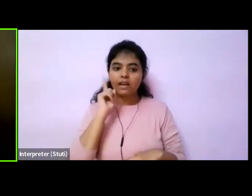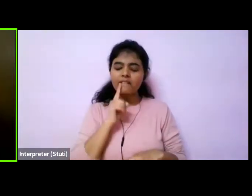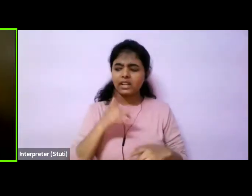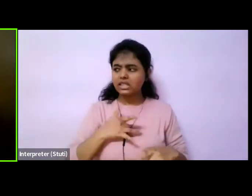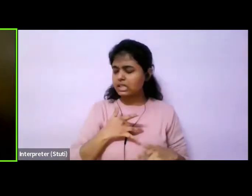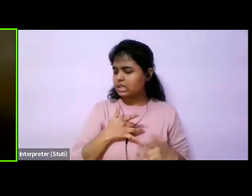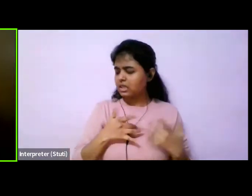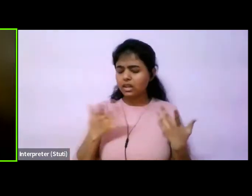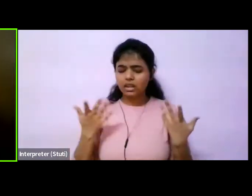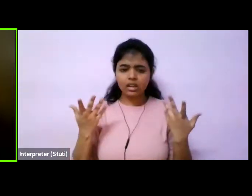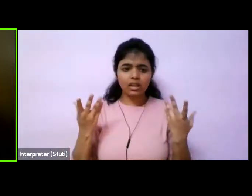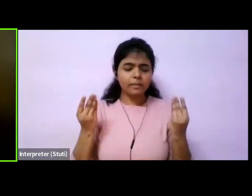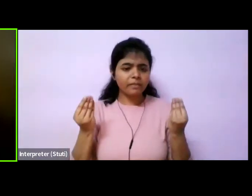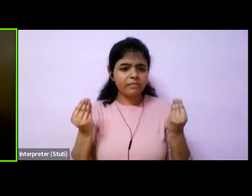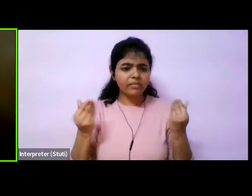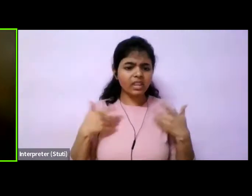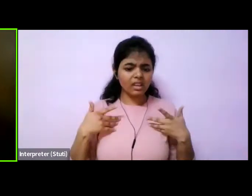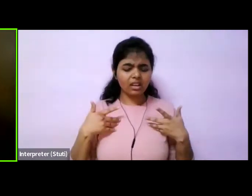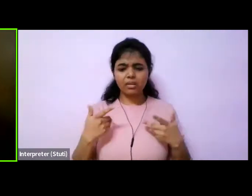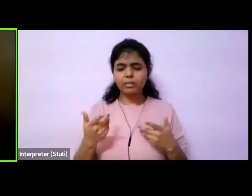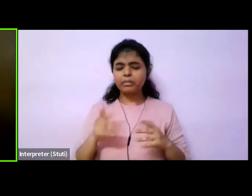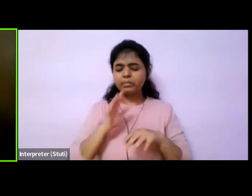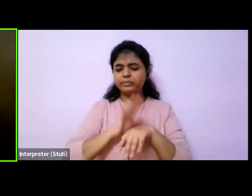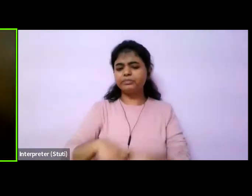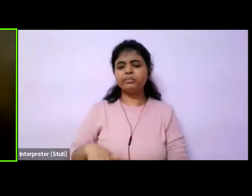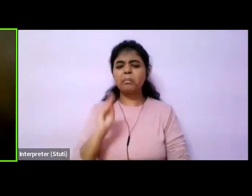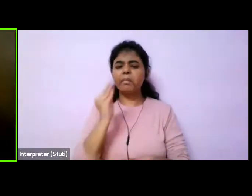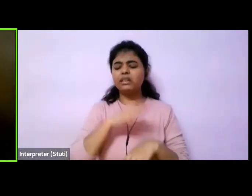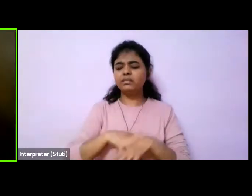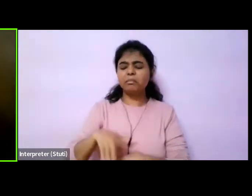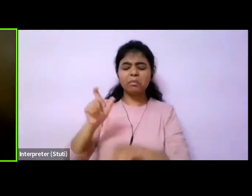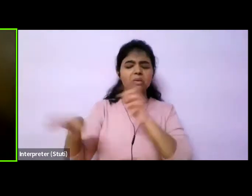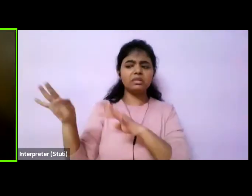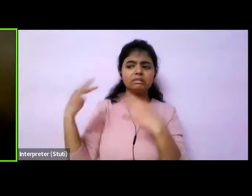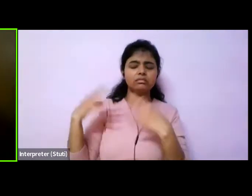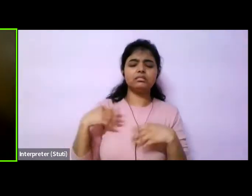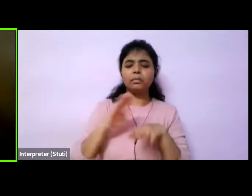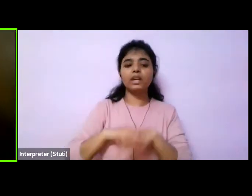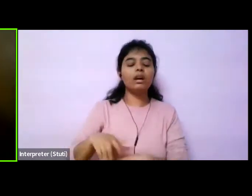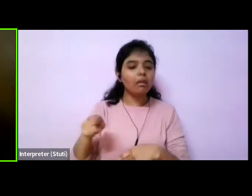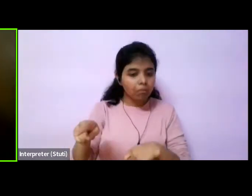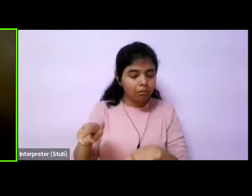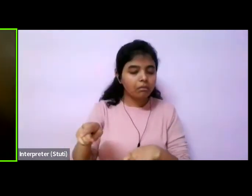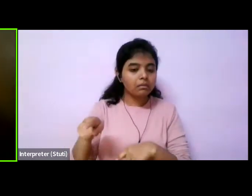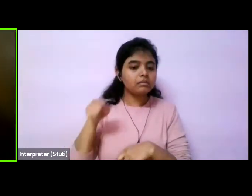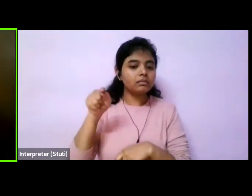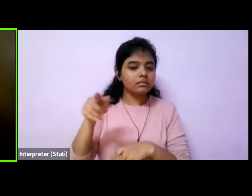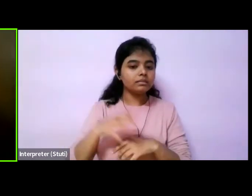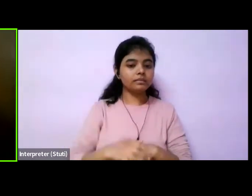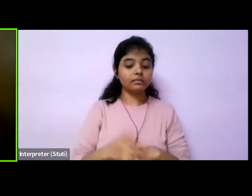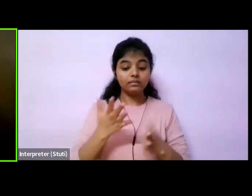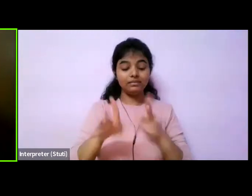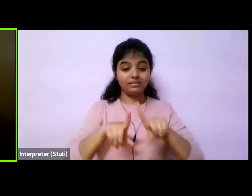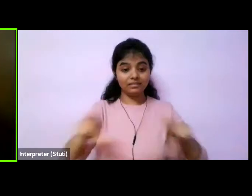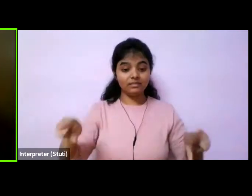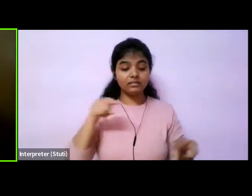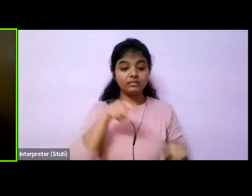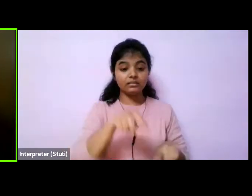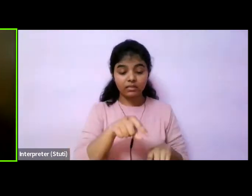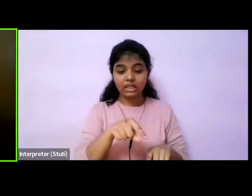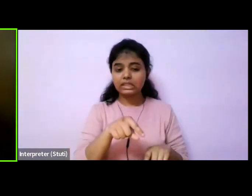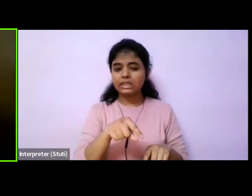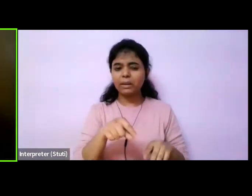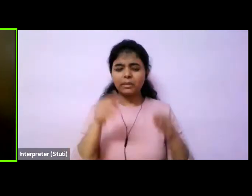and dissuades many from using ISL. The notion of stigma attached to sign language arises again out of a